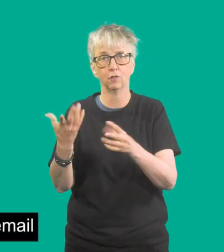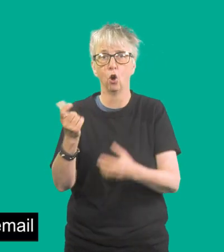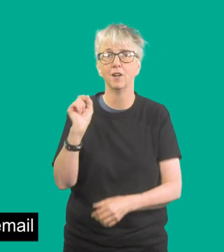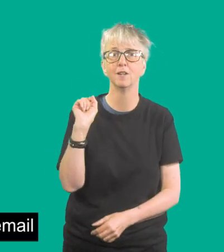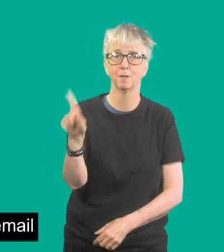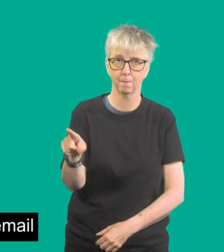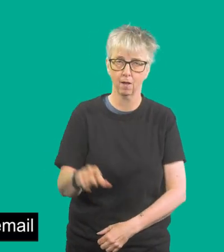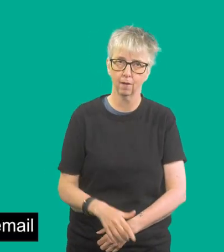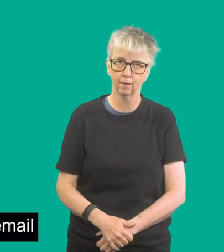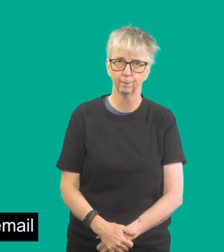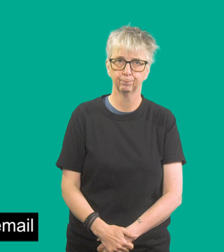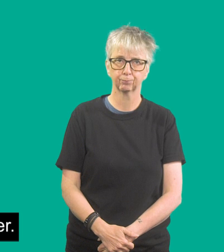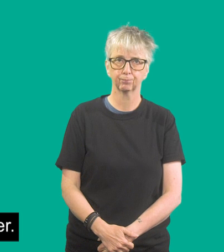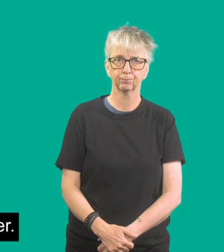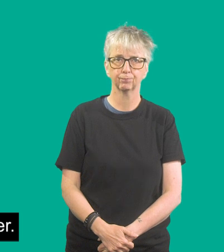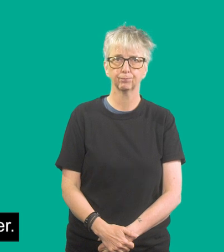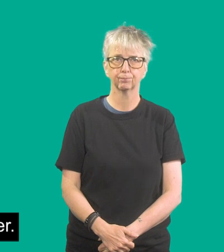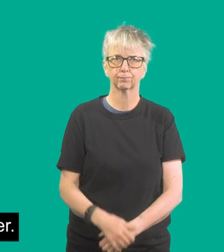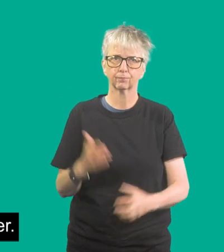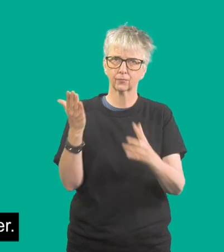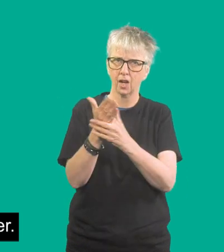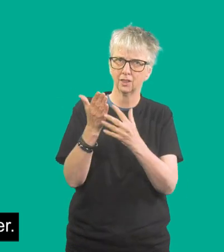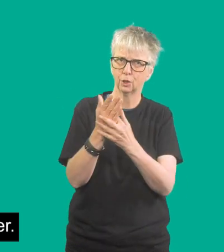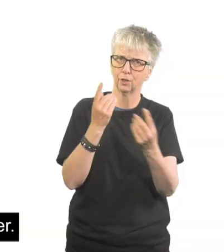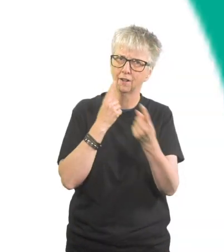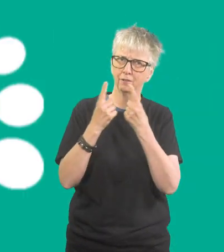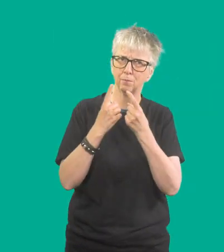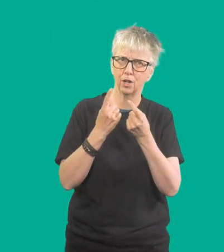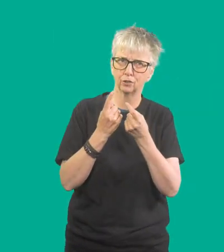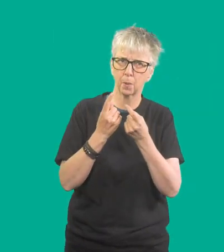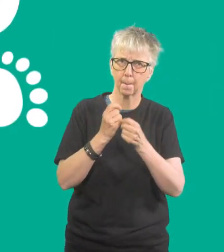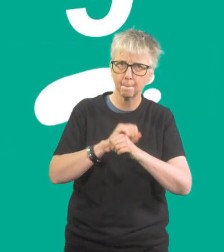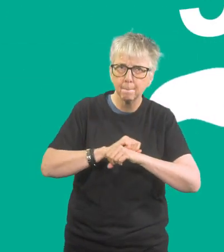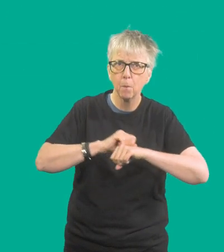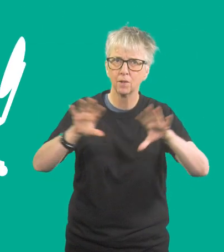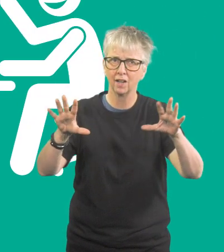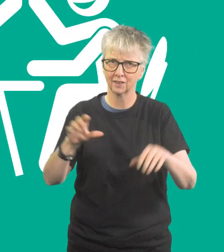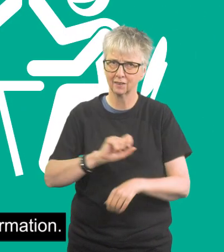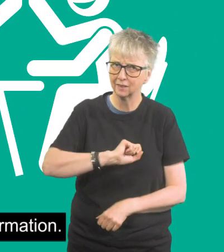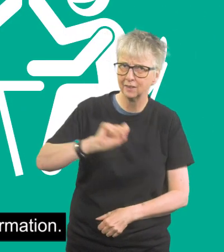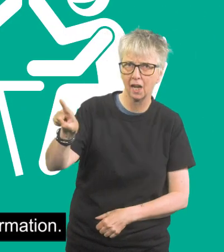by WeTransfer or email by accessible information provider. Step 9.